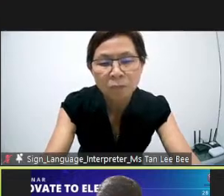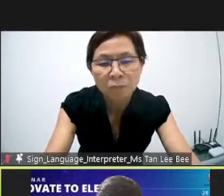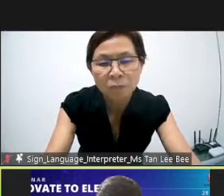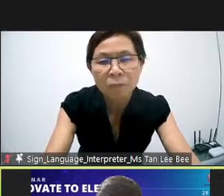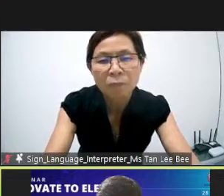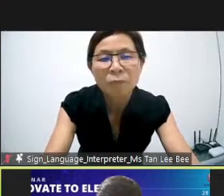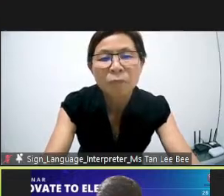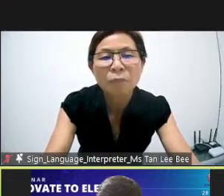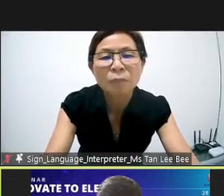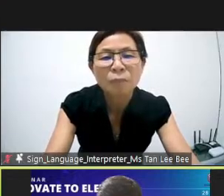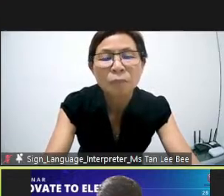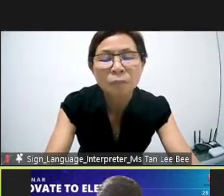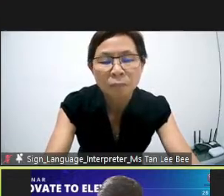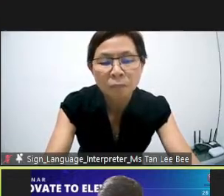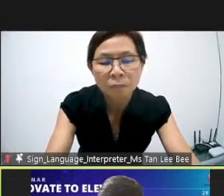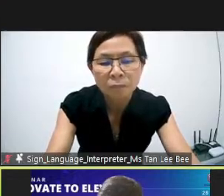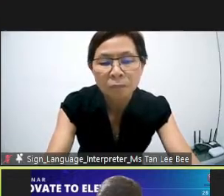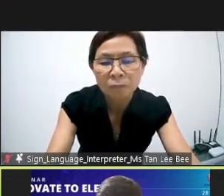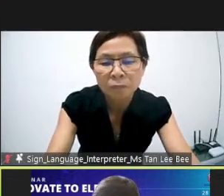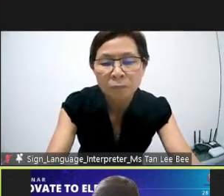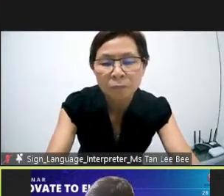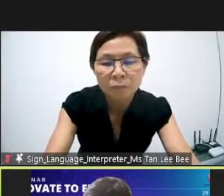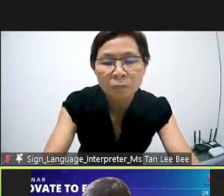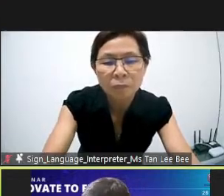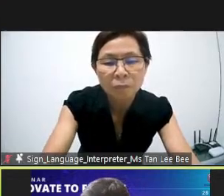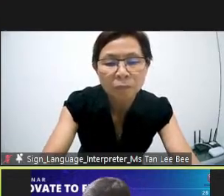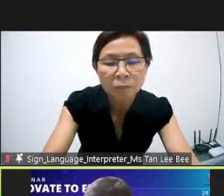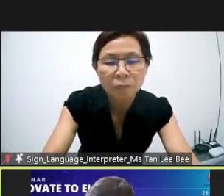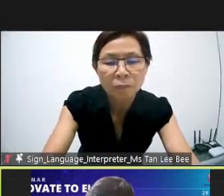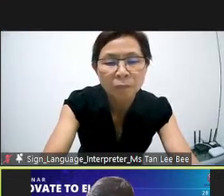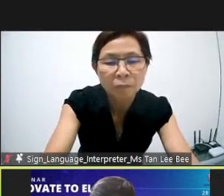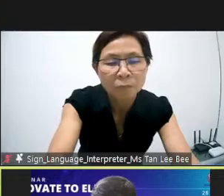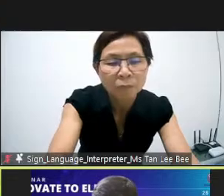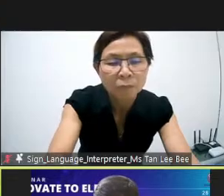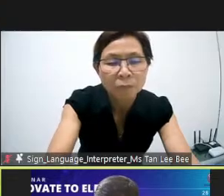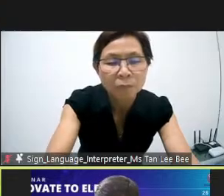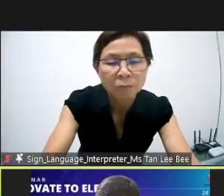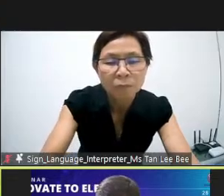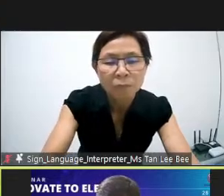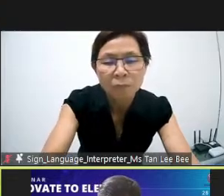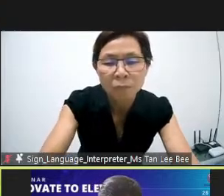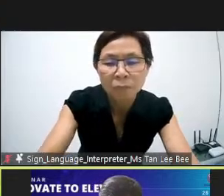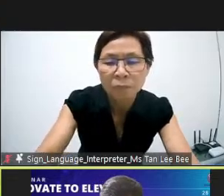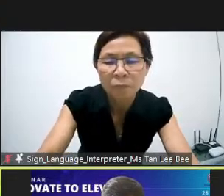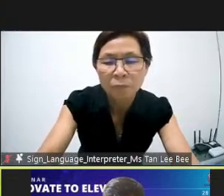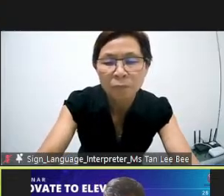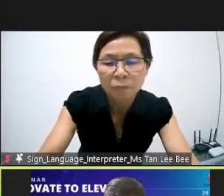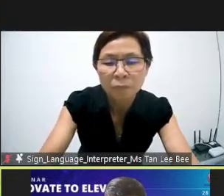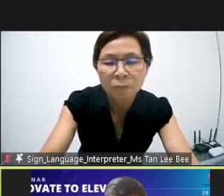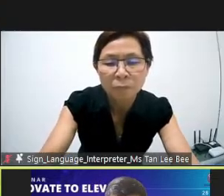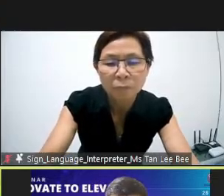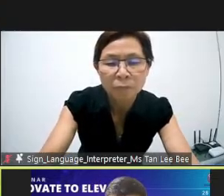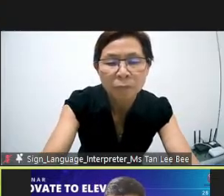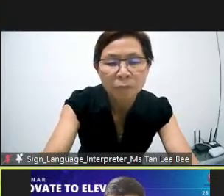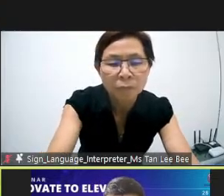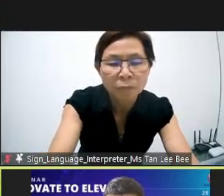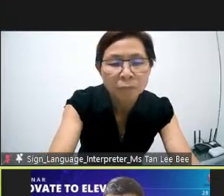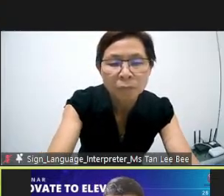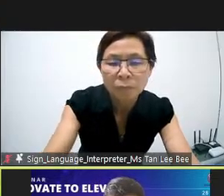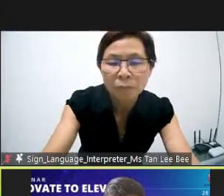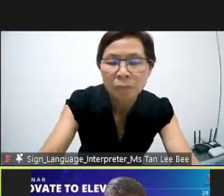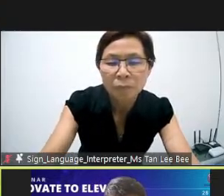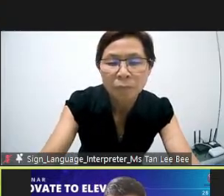response, music and sounds, instructional program flow, level of multimedia interaction, and minimum system